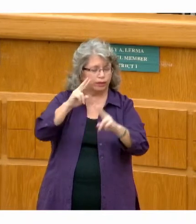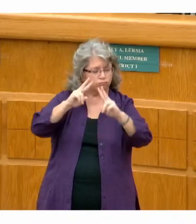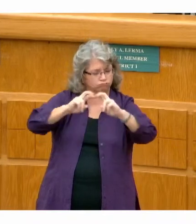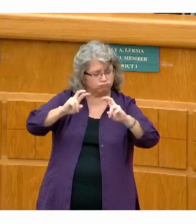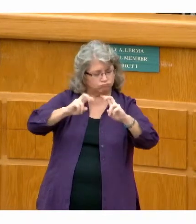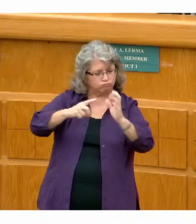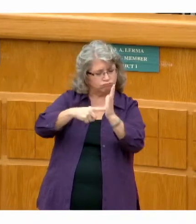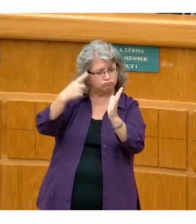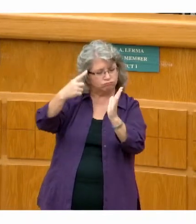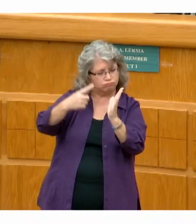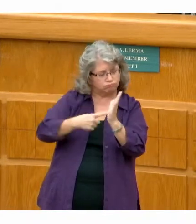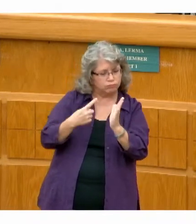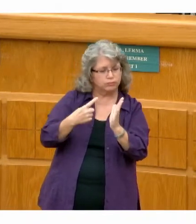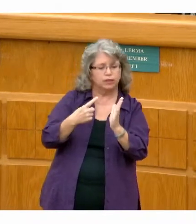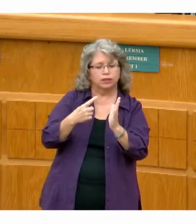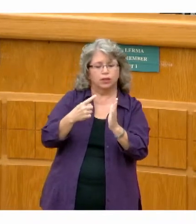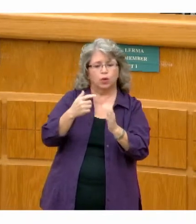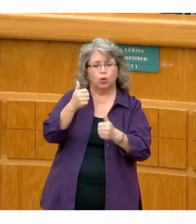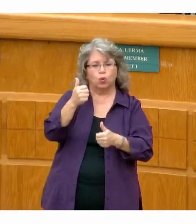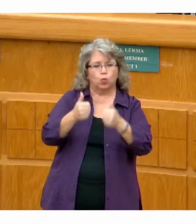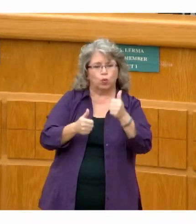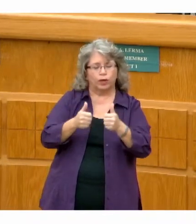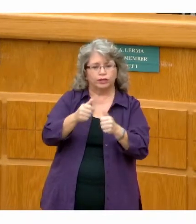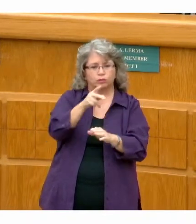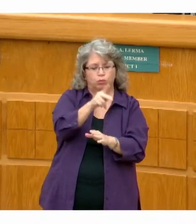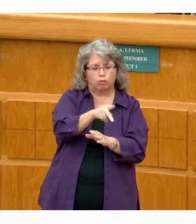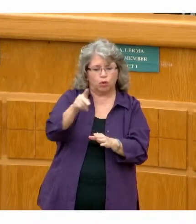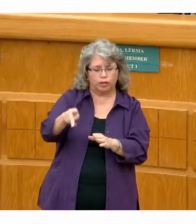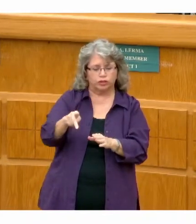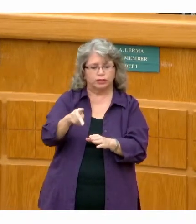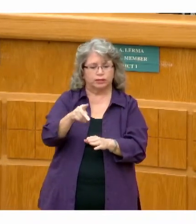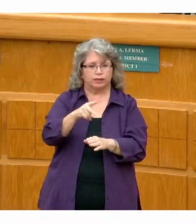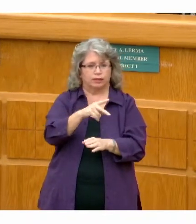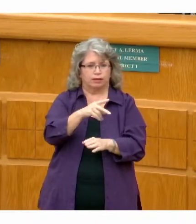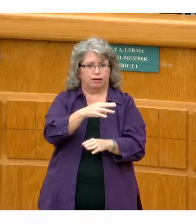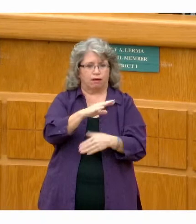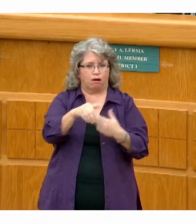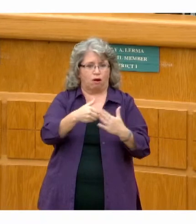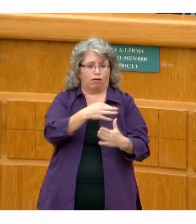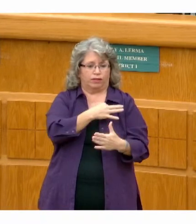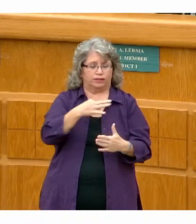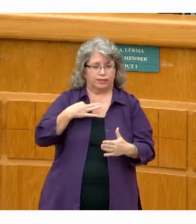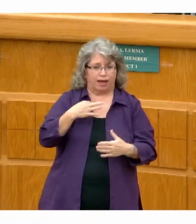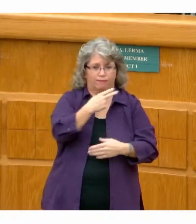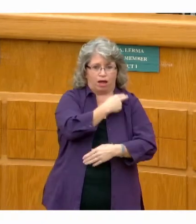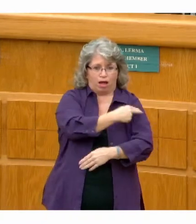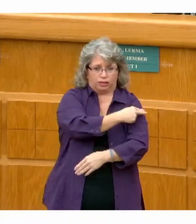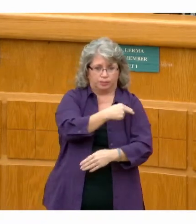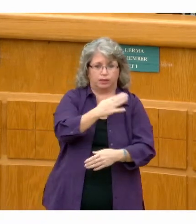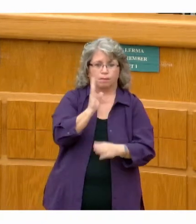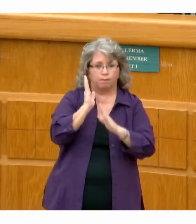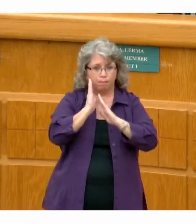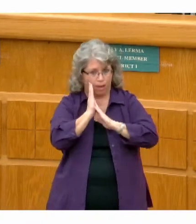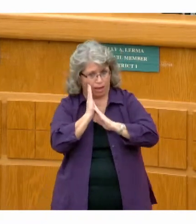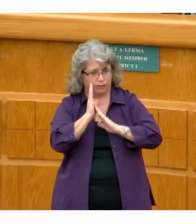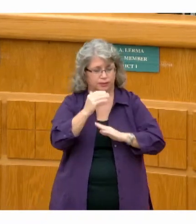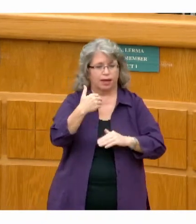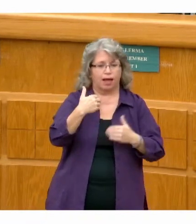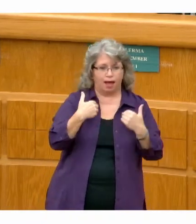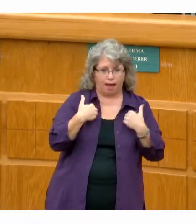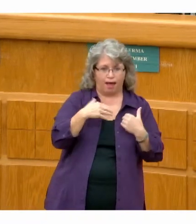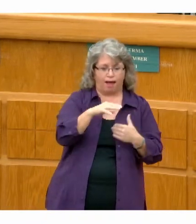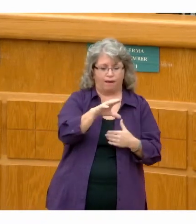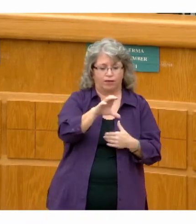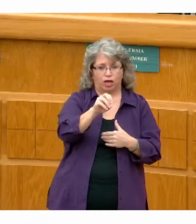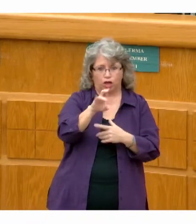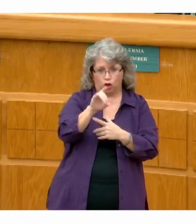what proportion of the staffed hospital beds have COVID patients in them. This is that percentage that at